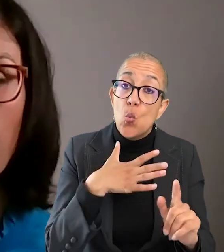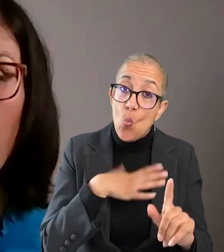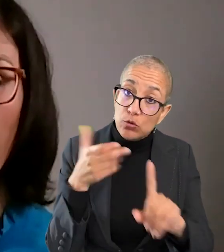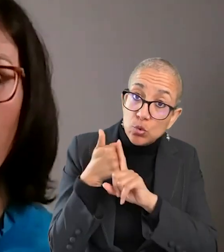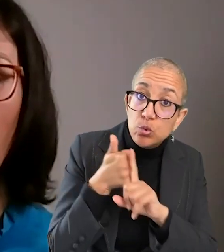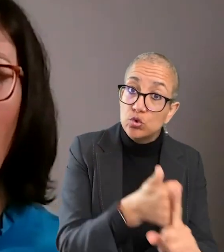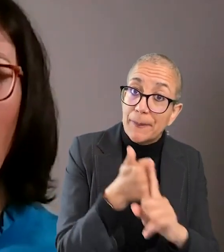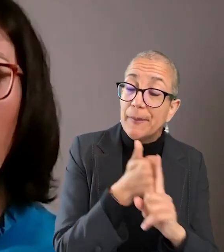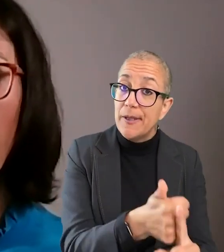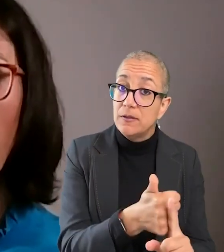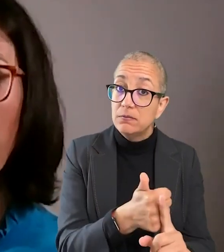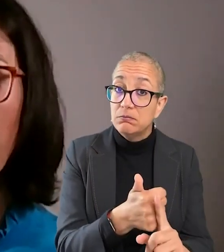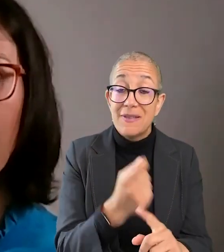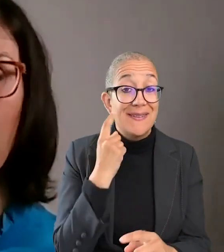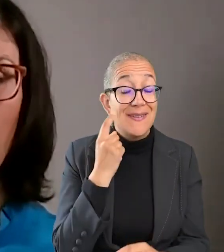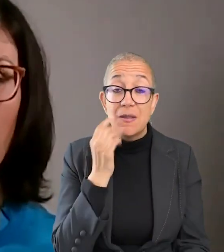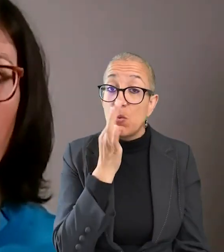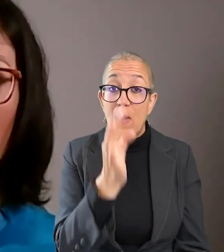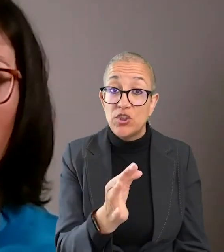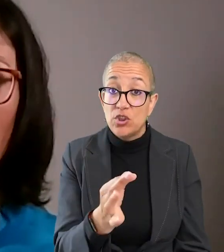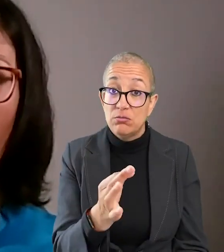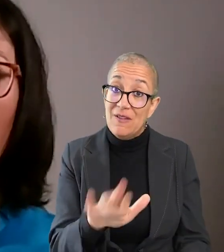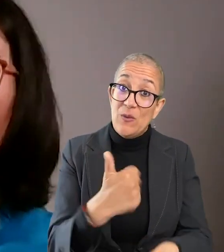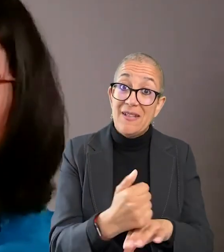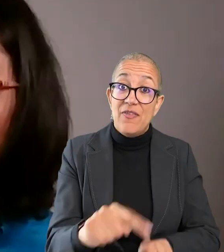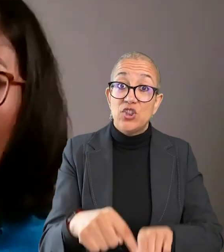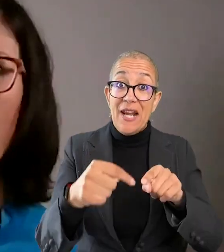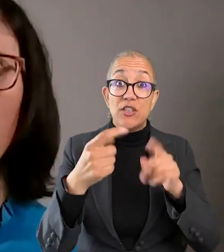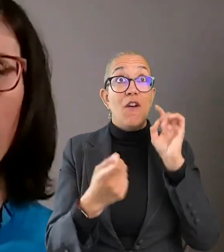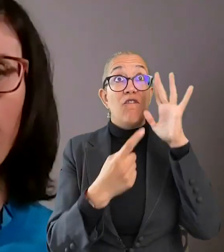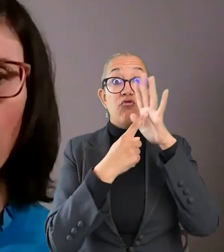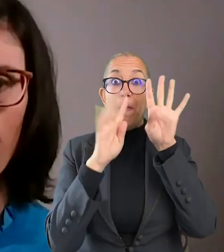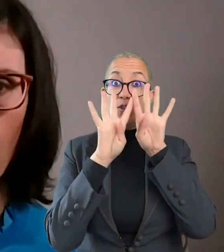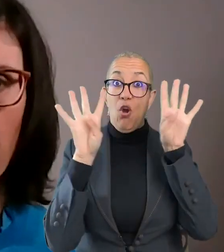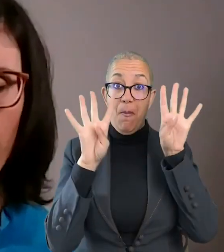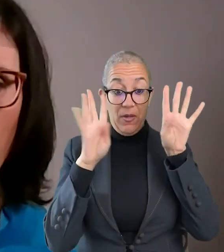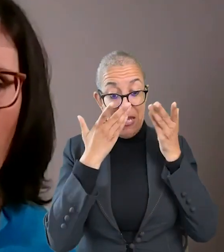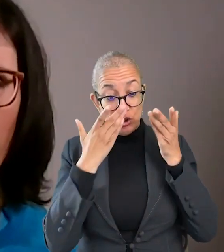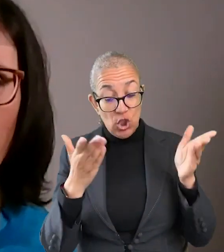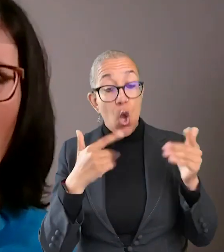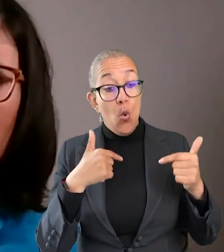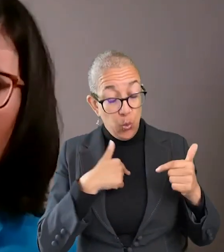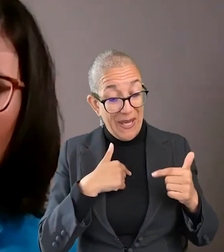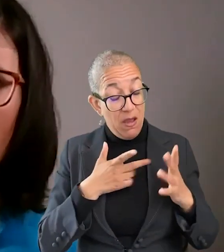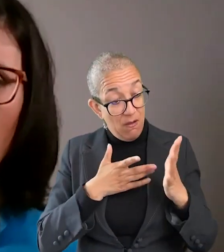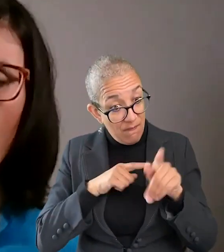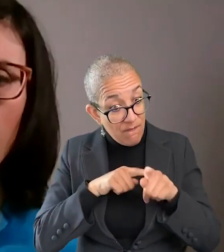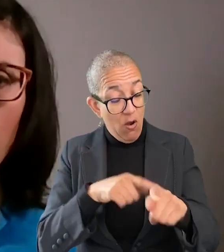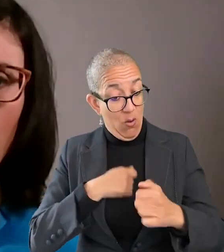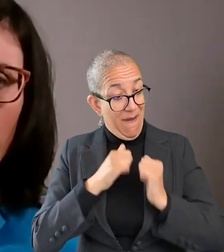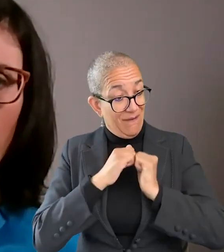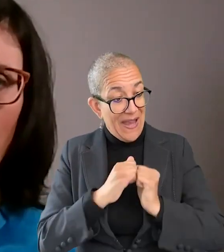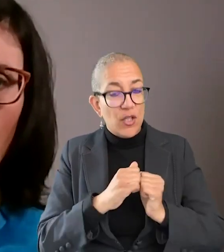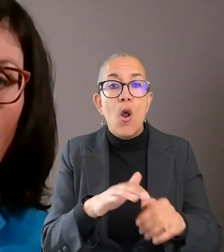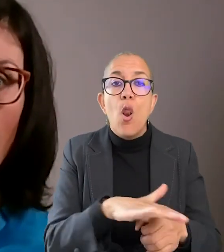very simple question, and I think by setting that challenge from the very top and showing from the very top that we live those values, then local